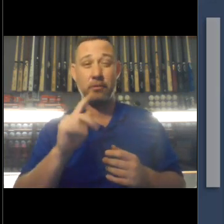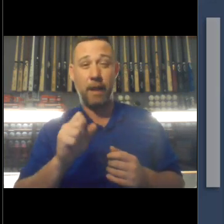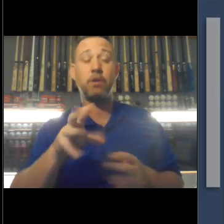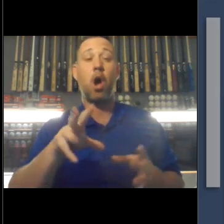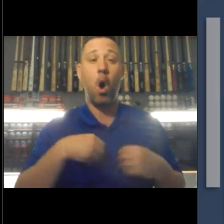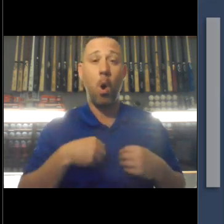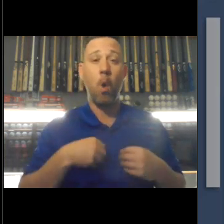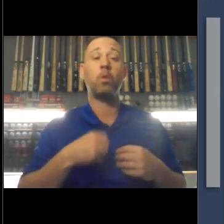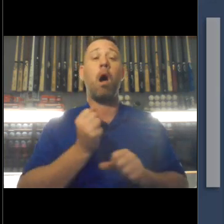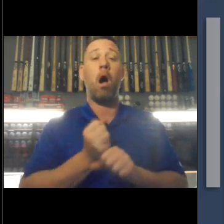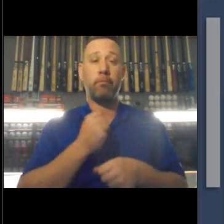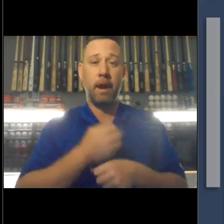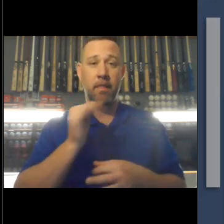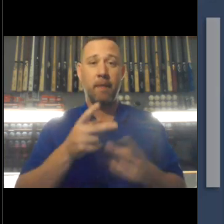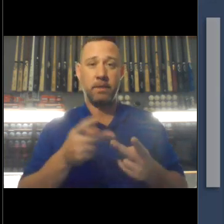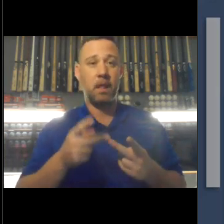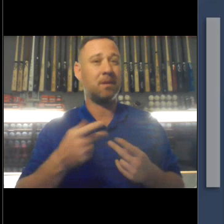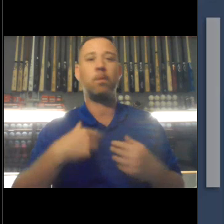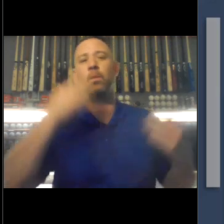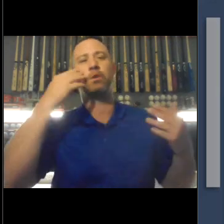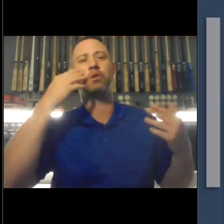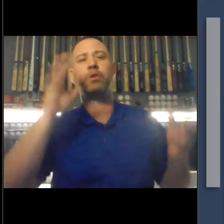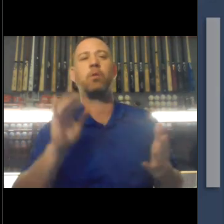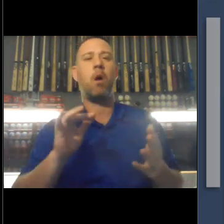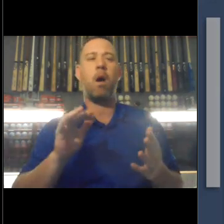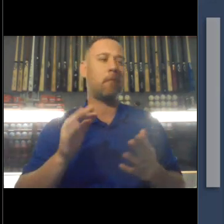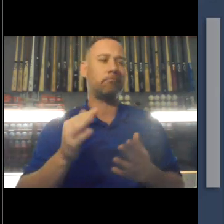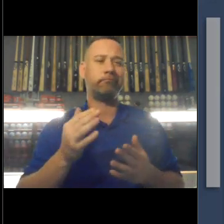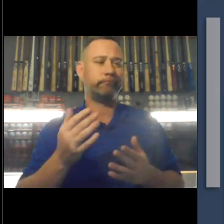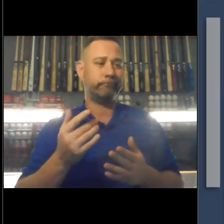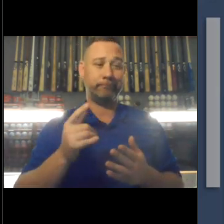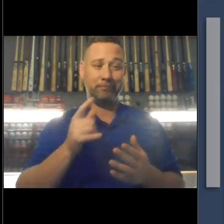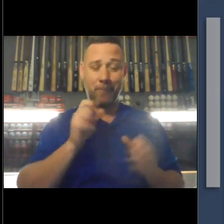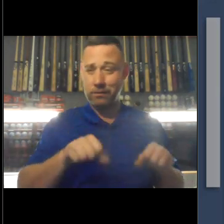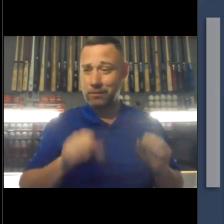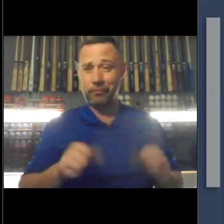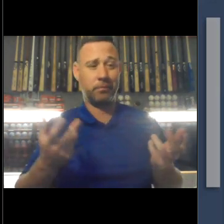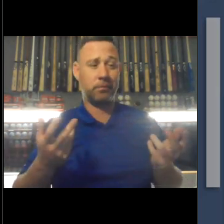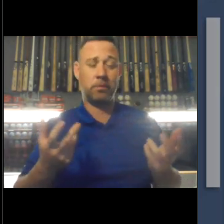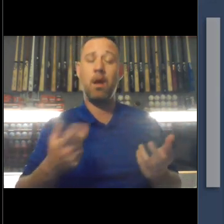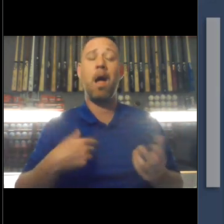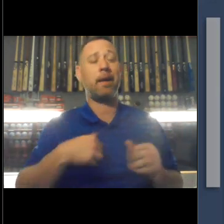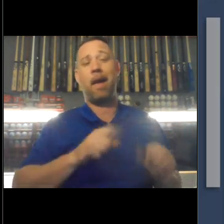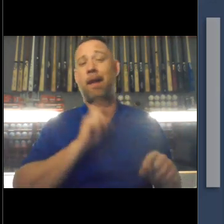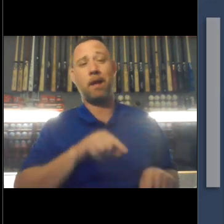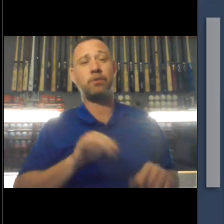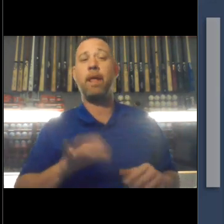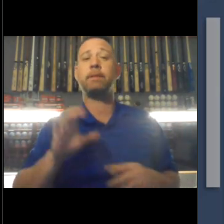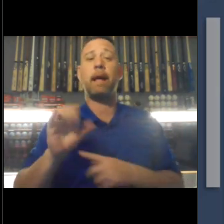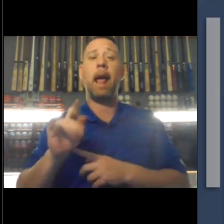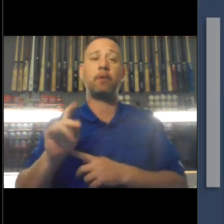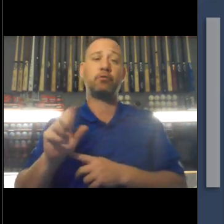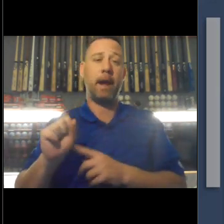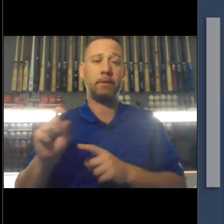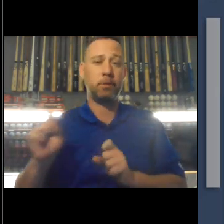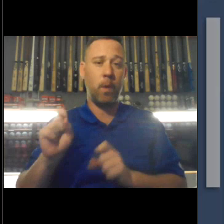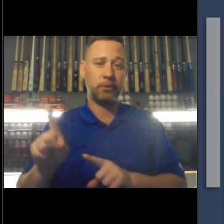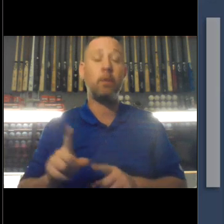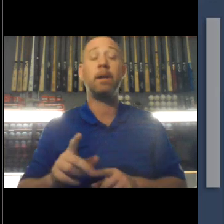operated the facility, but we just don't know how feasible that is. And I, of course, couldn't answer that. It would be a Caltrans question. But even though it's a